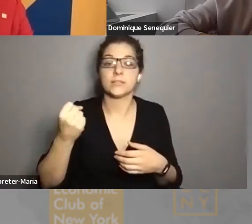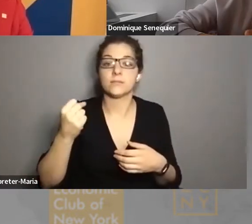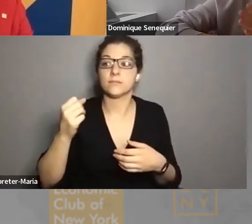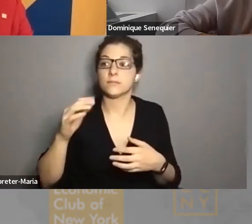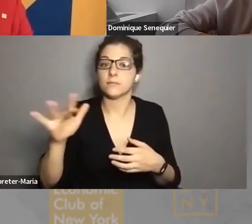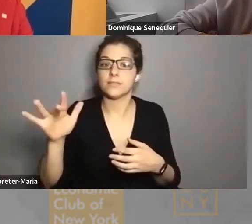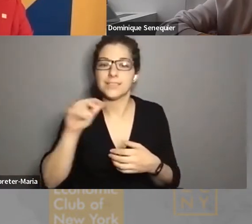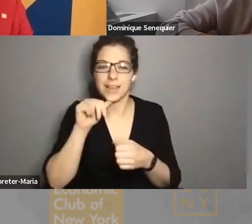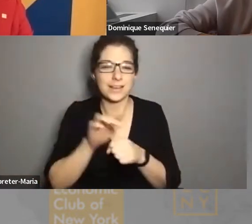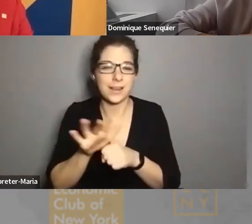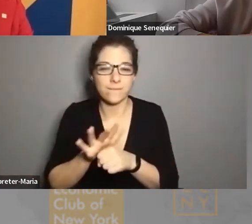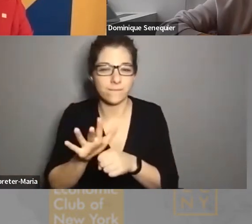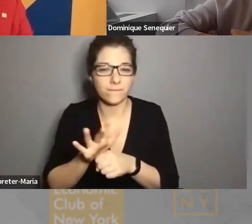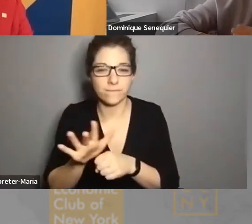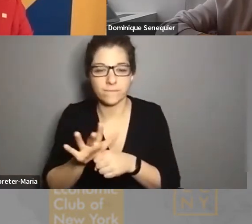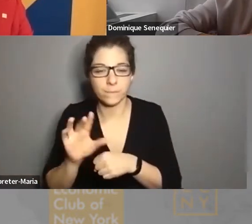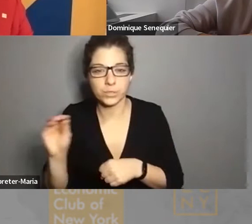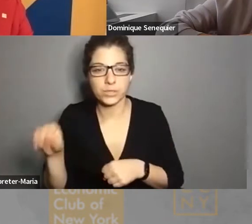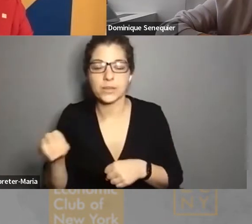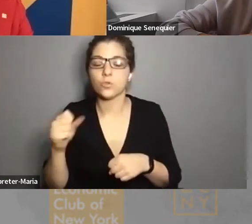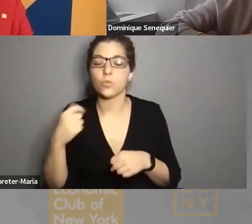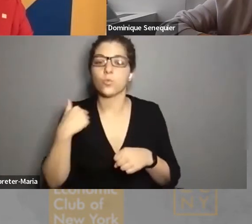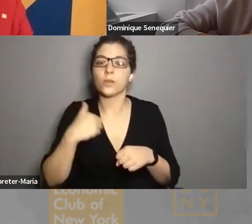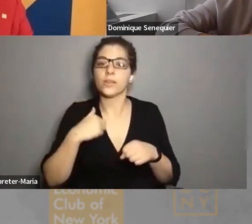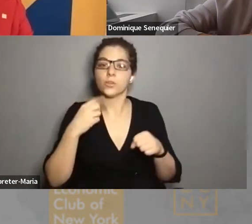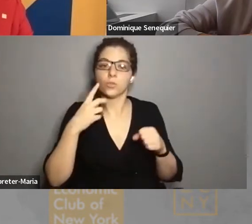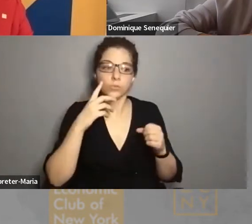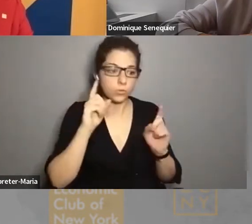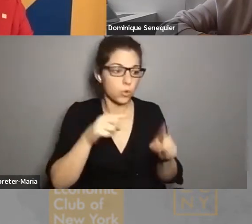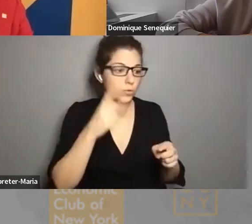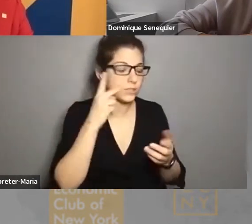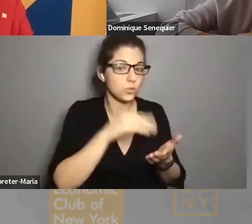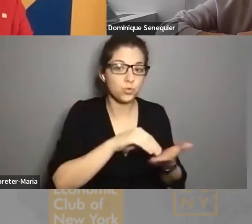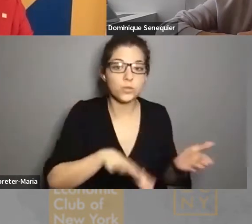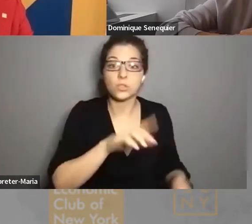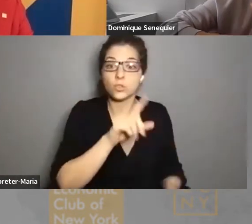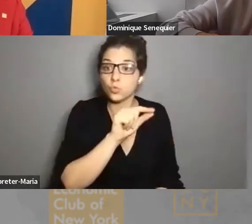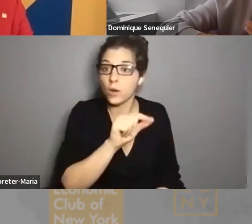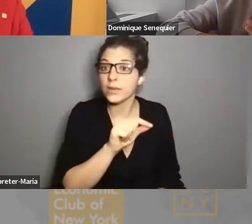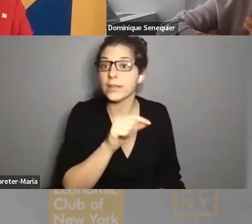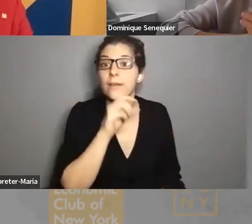not enough. So we need to go and see students of 20, 18